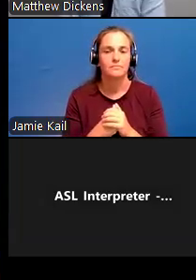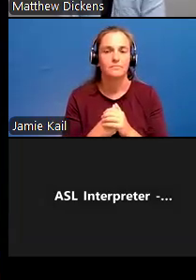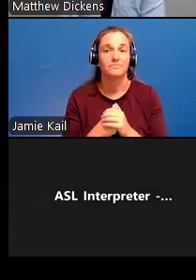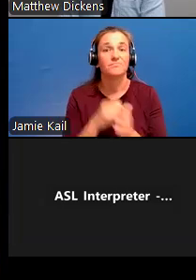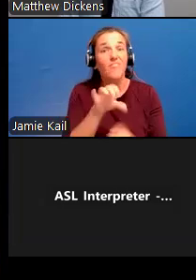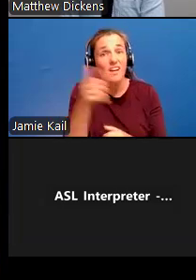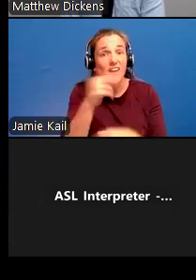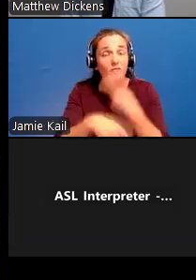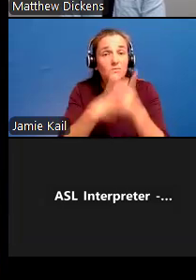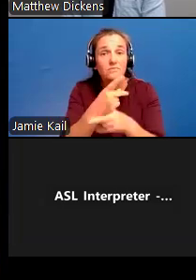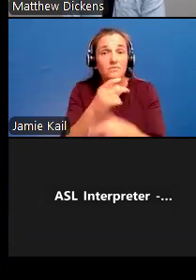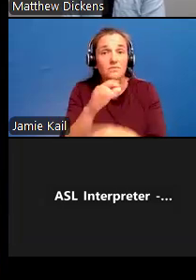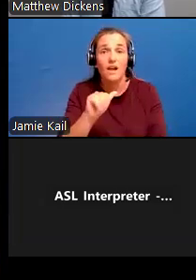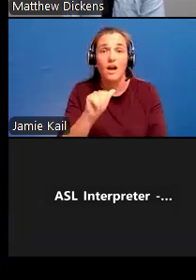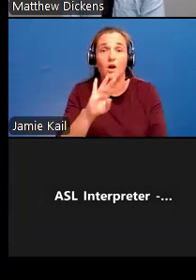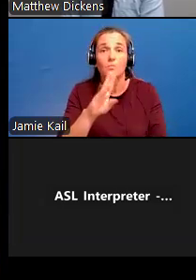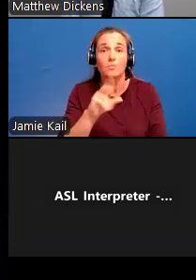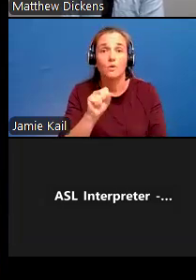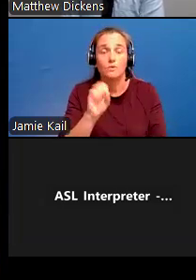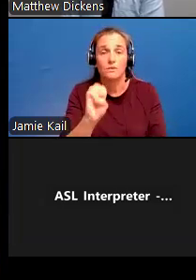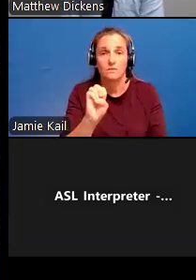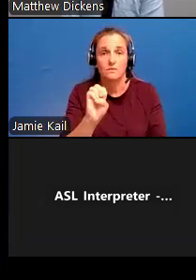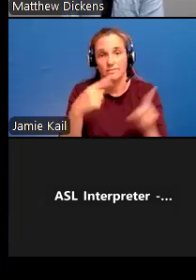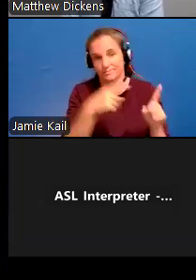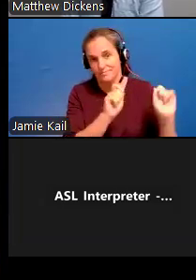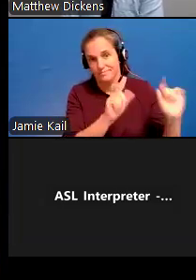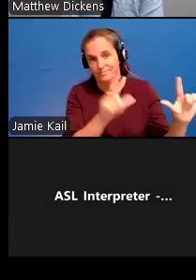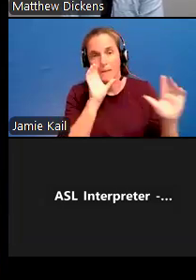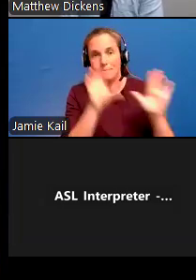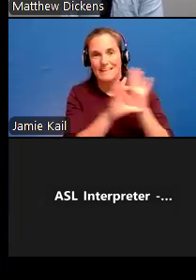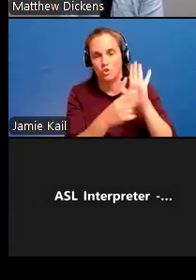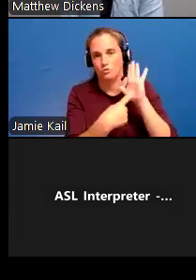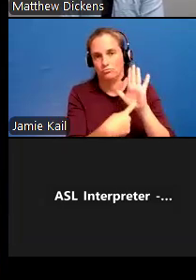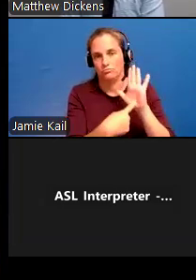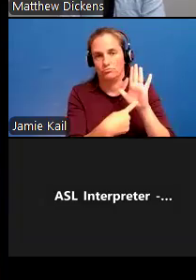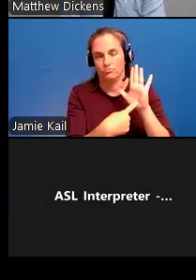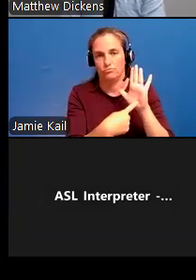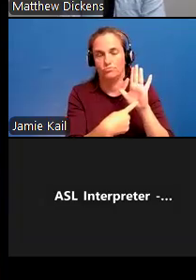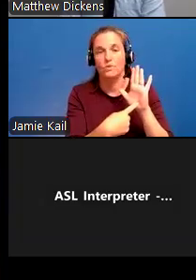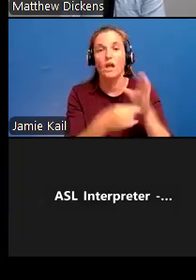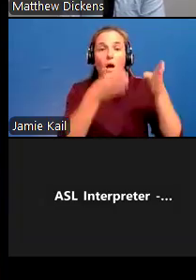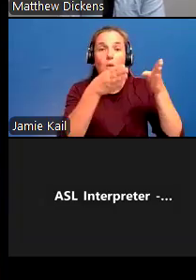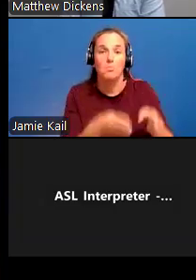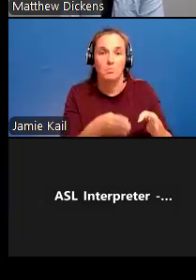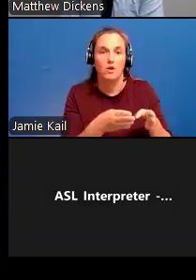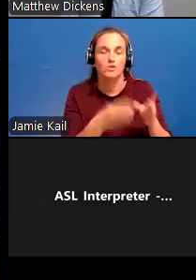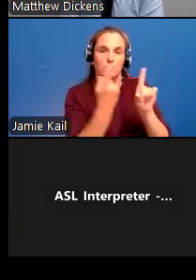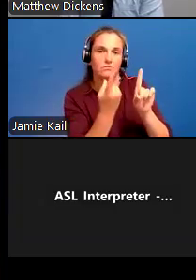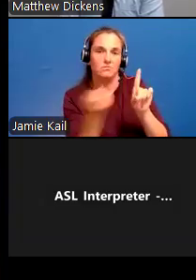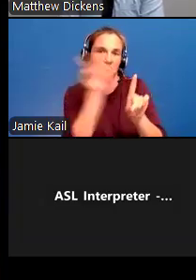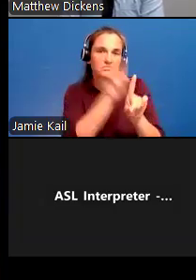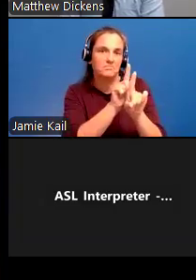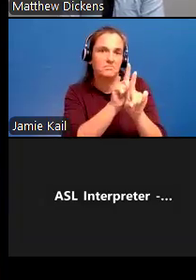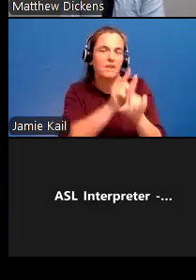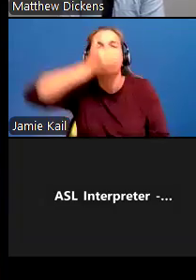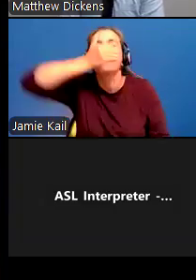Another form of abuse, on the screen, the picture displays an individual standing behind an elderly, covering their mouth